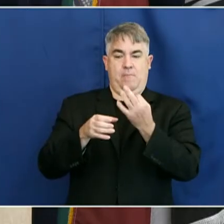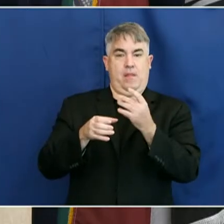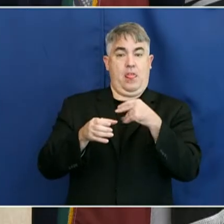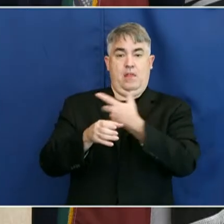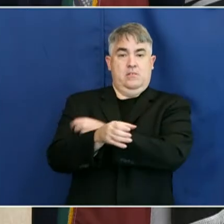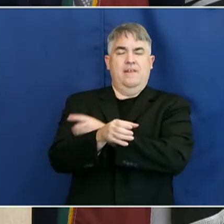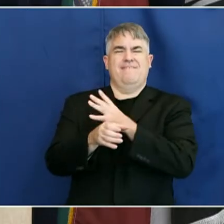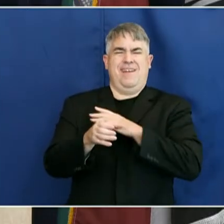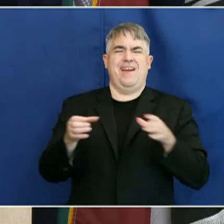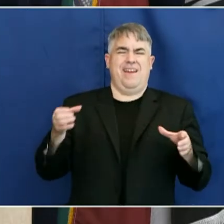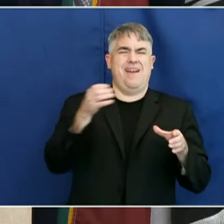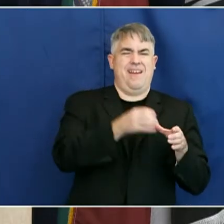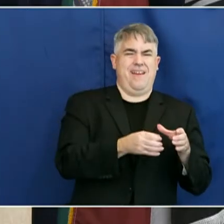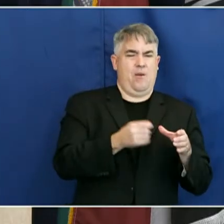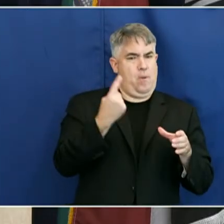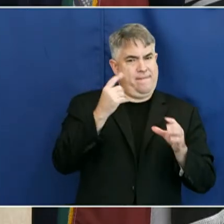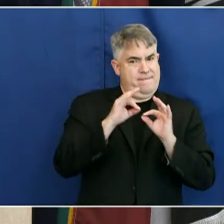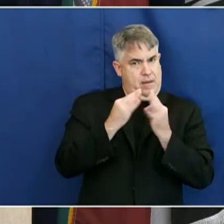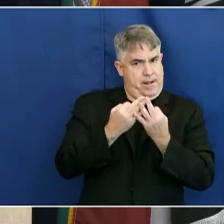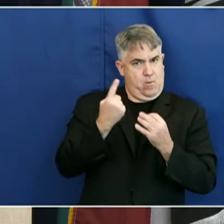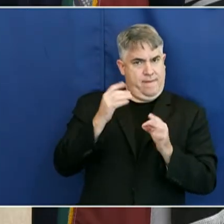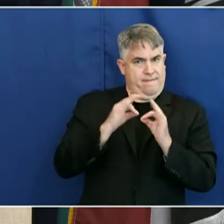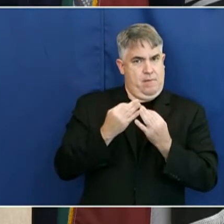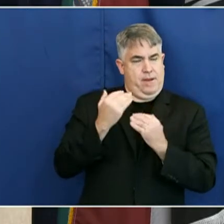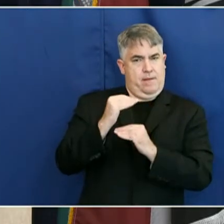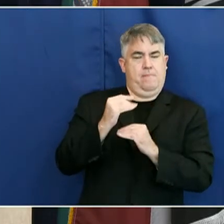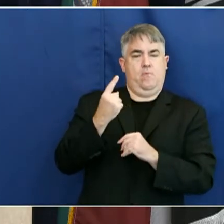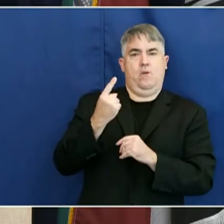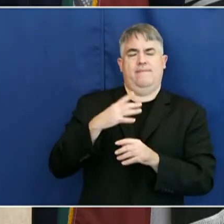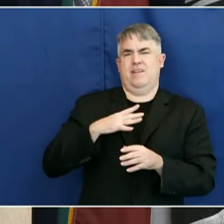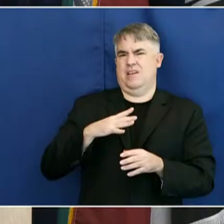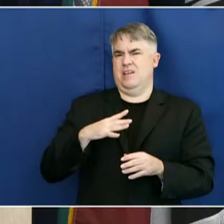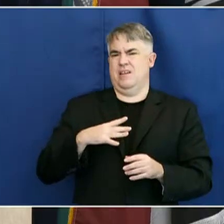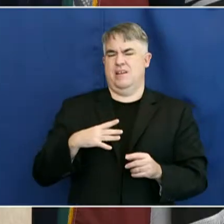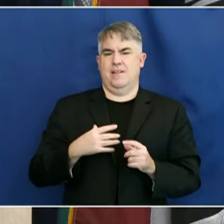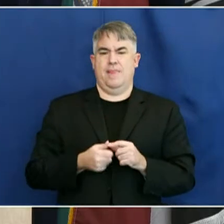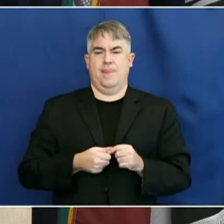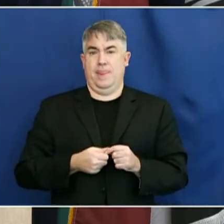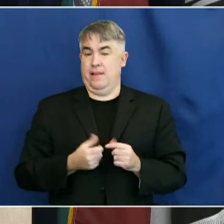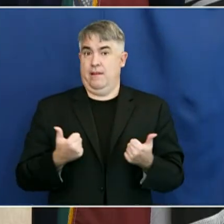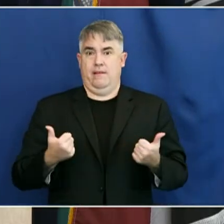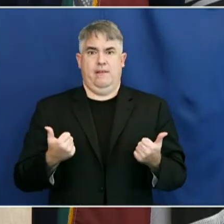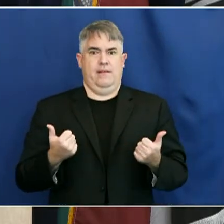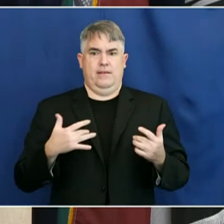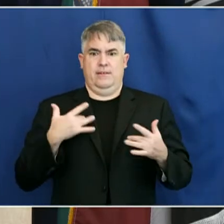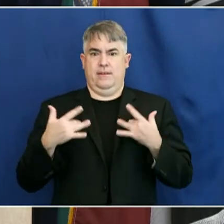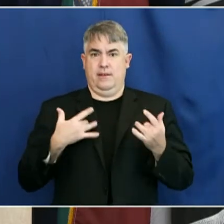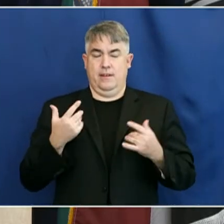So again, this is a continued progress for those who have been fully vaccinated to get a little bit